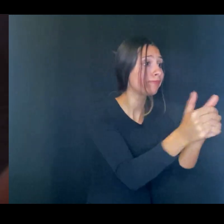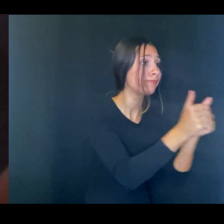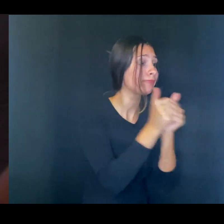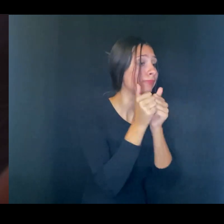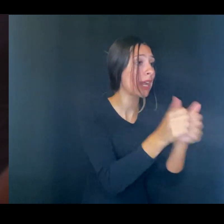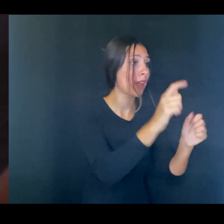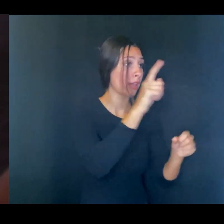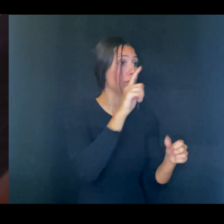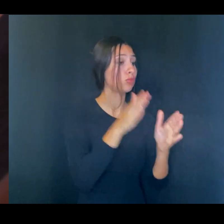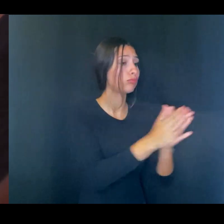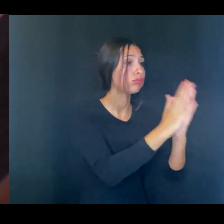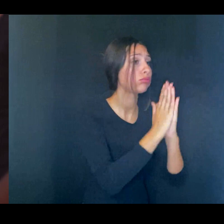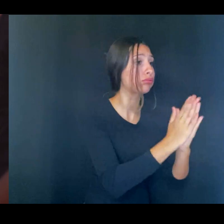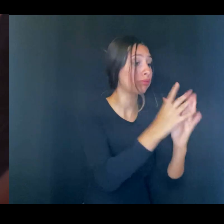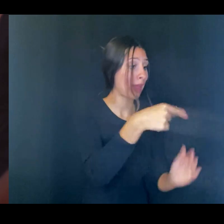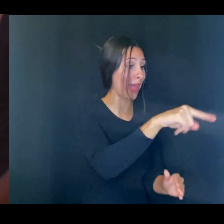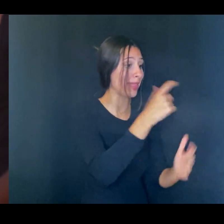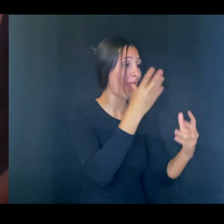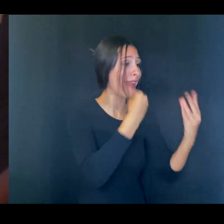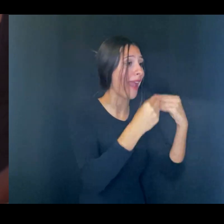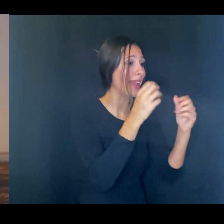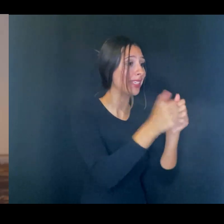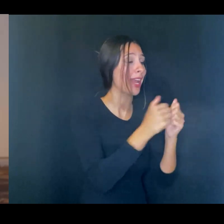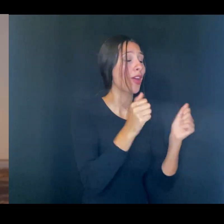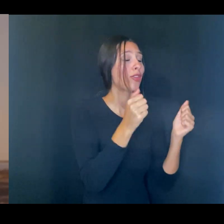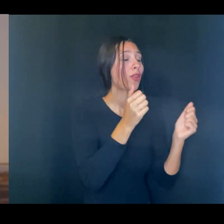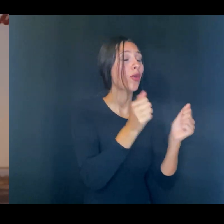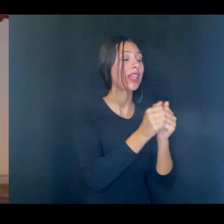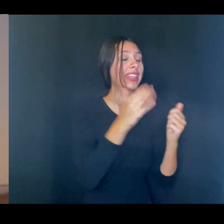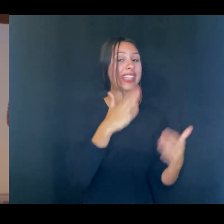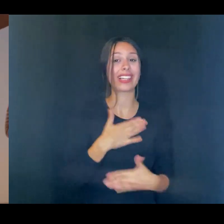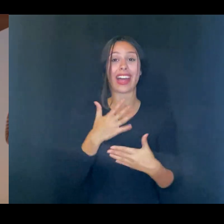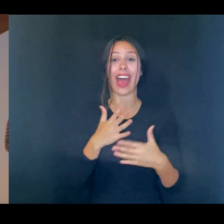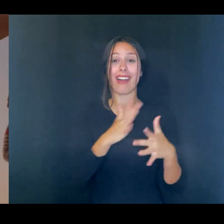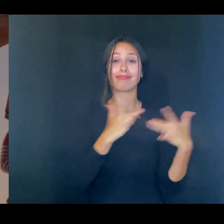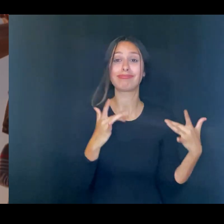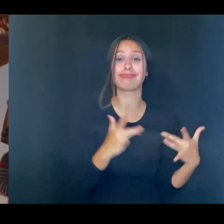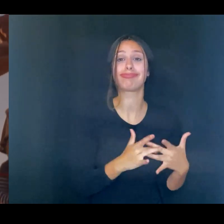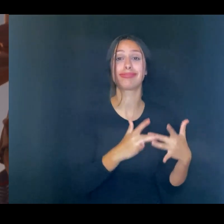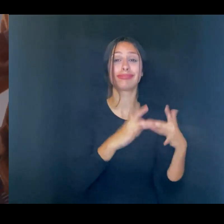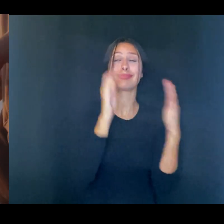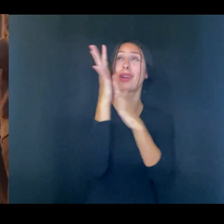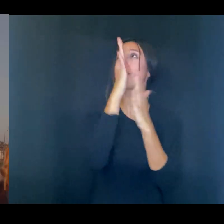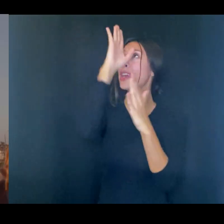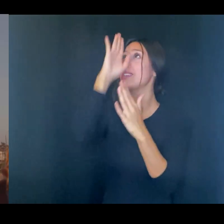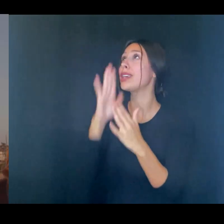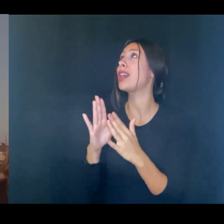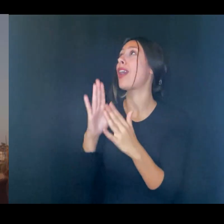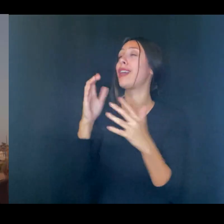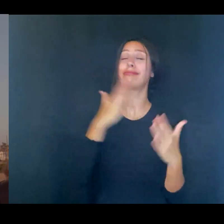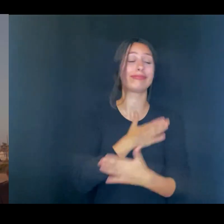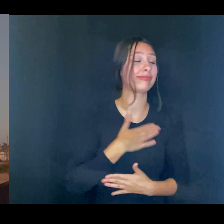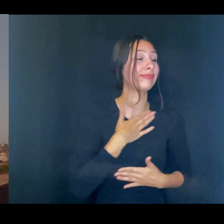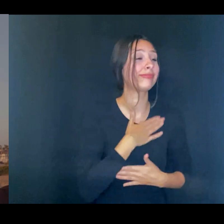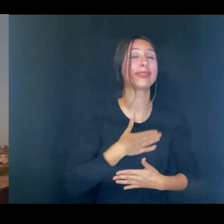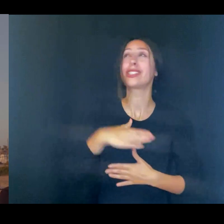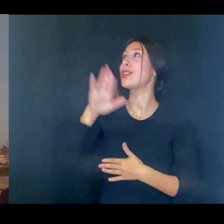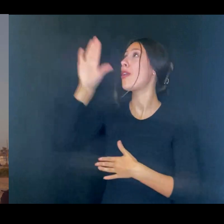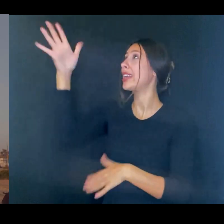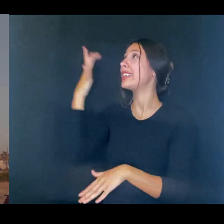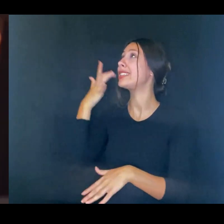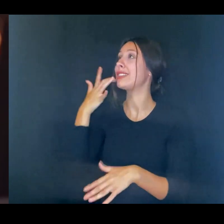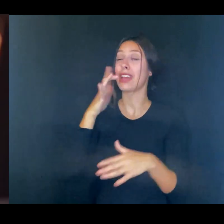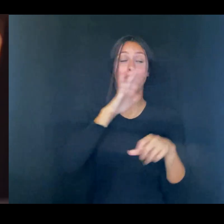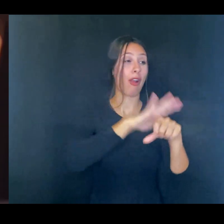and to prayer. They ate together with glad and sincere hearts, praising God and enjoying the favor of all